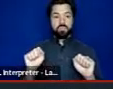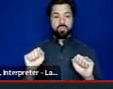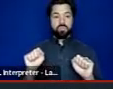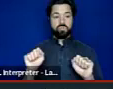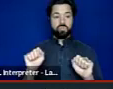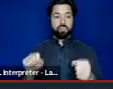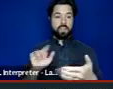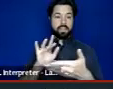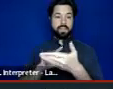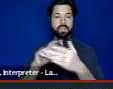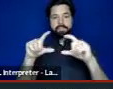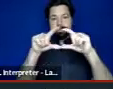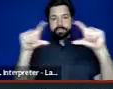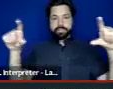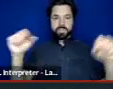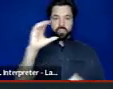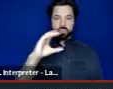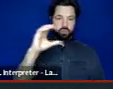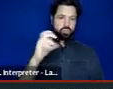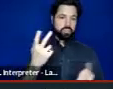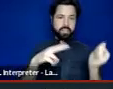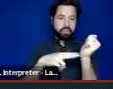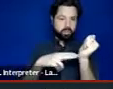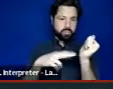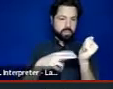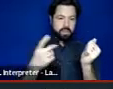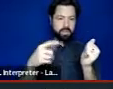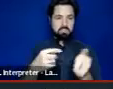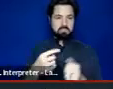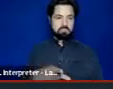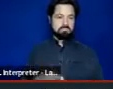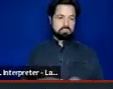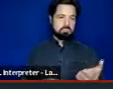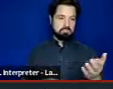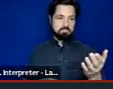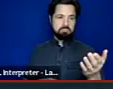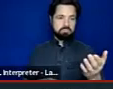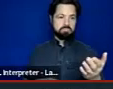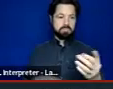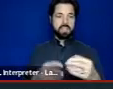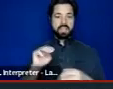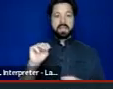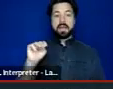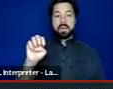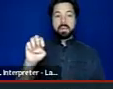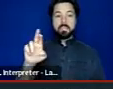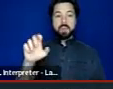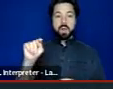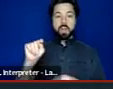your search bar here and type nursing, and it will search the Merlot collection for